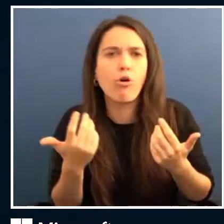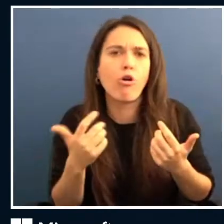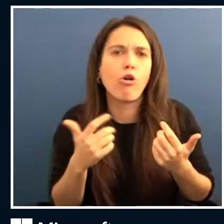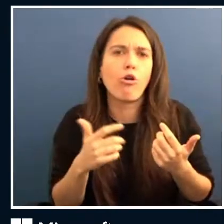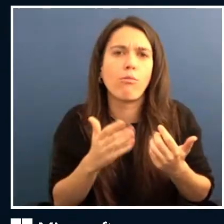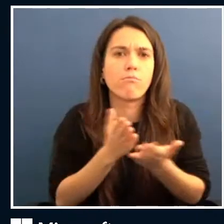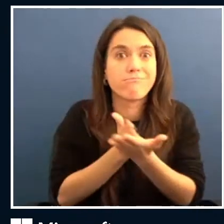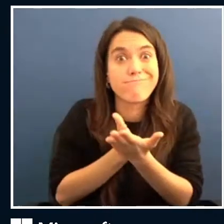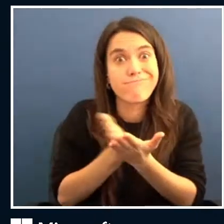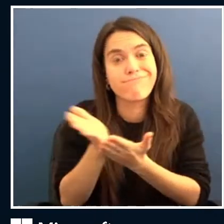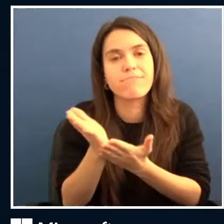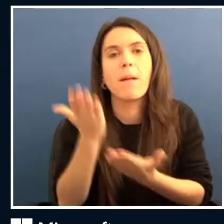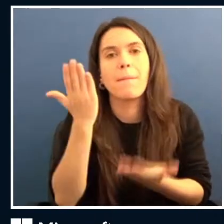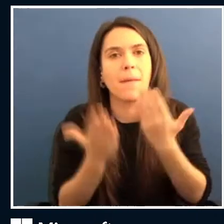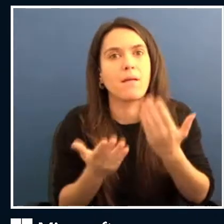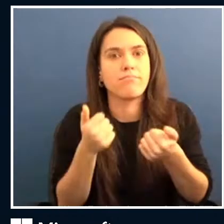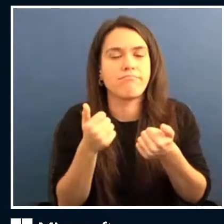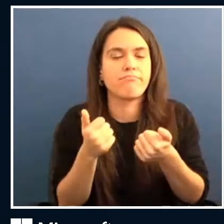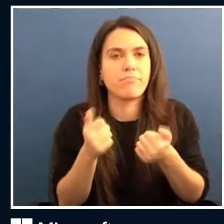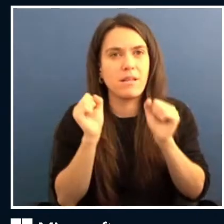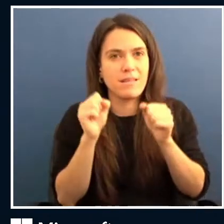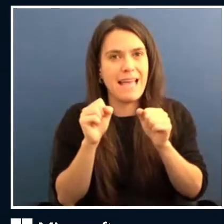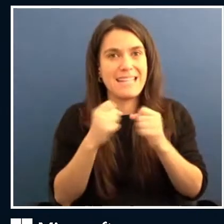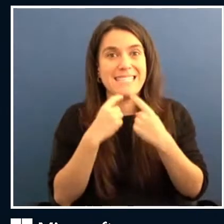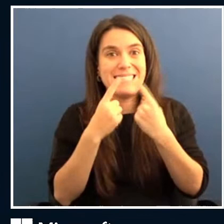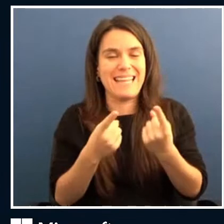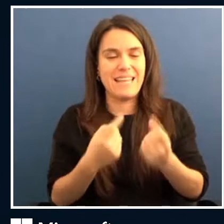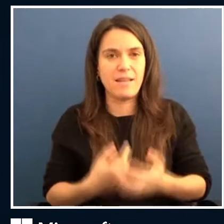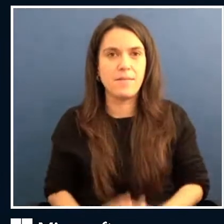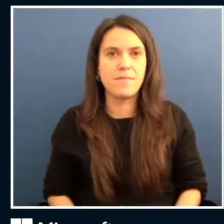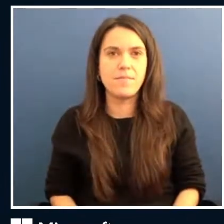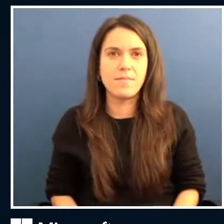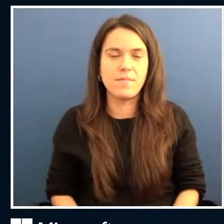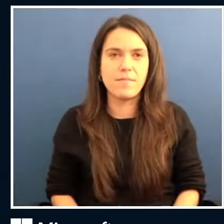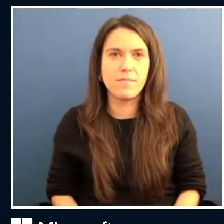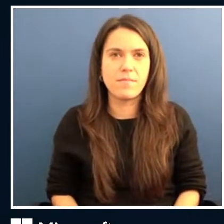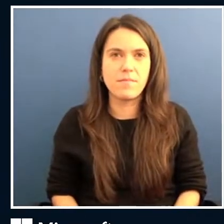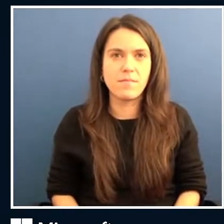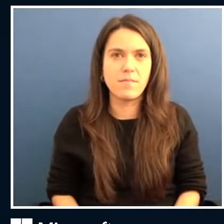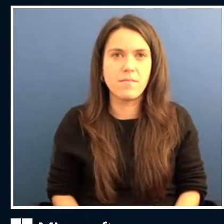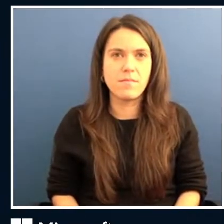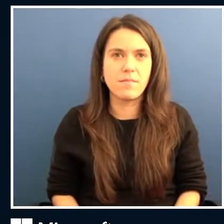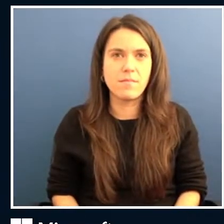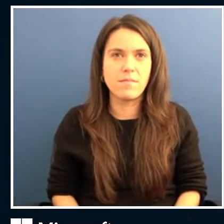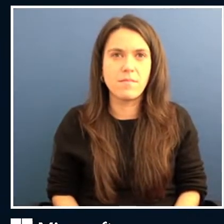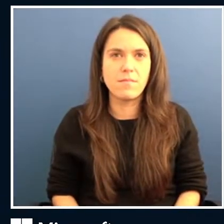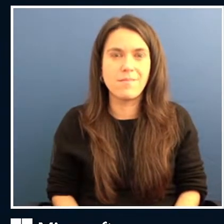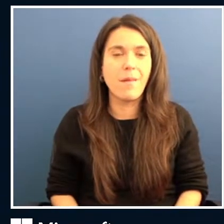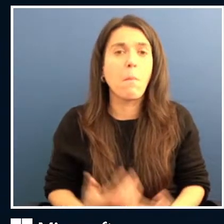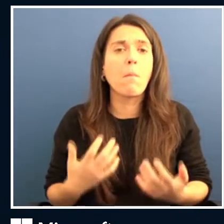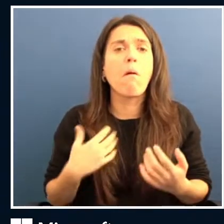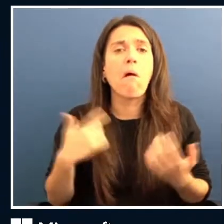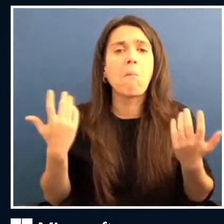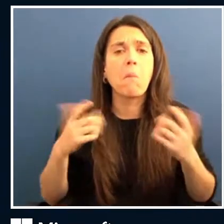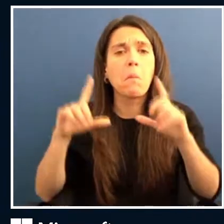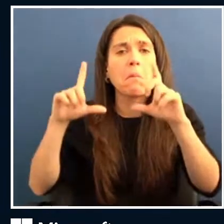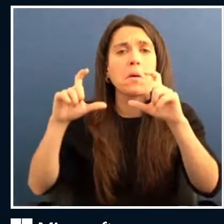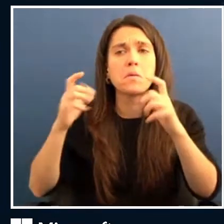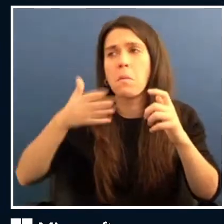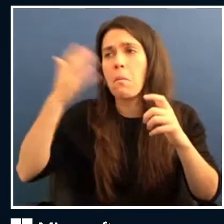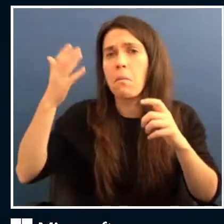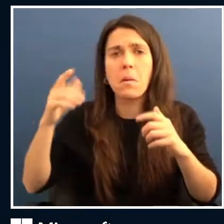would add a little more to it. But if I were to guess right now that if I tested with just a completely random image, it would just come back like no